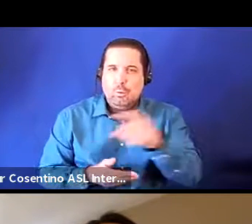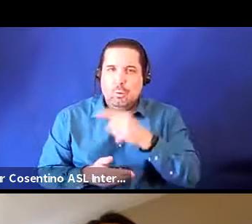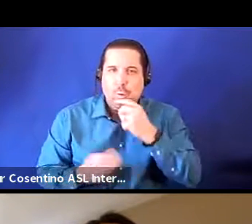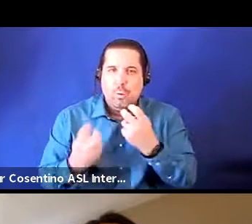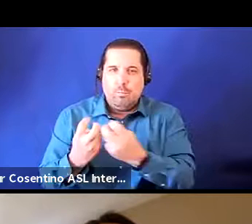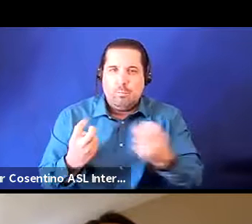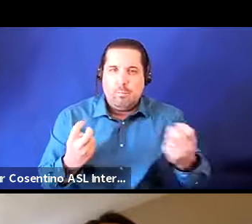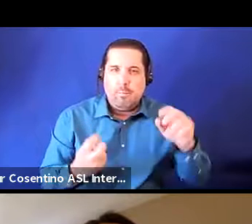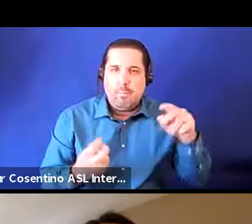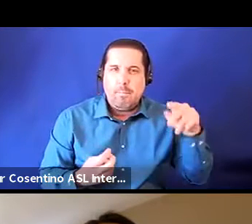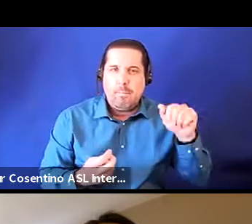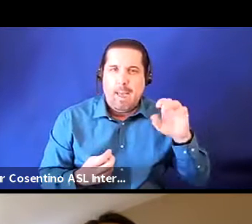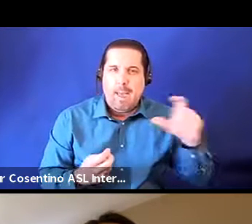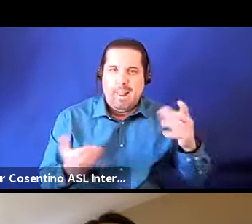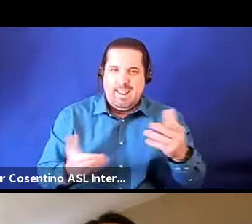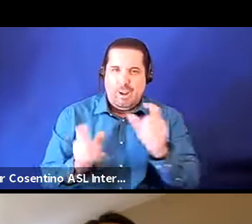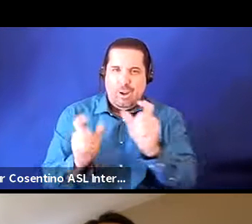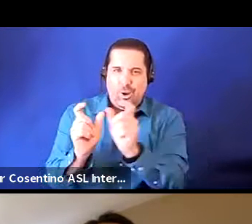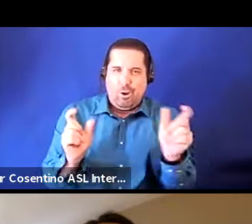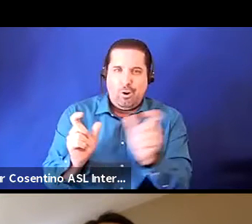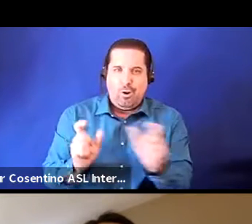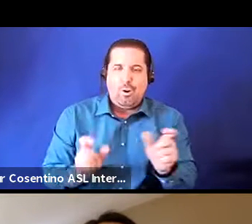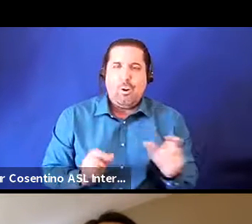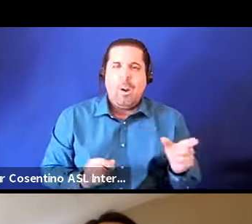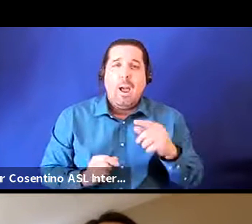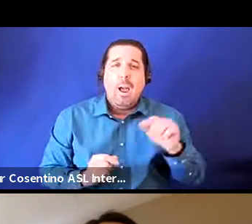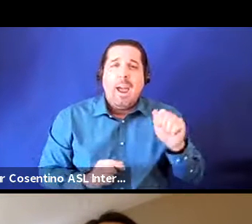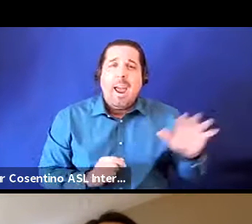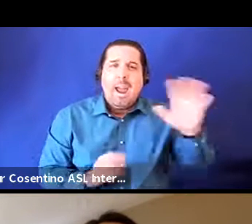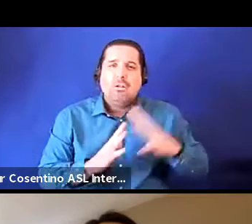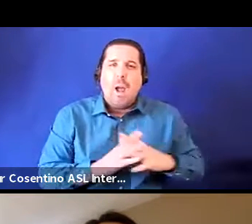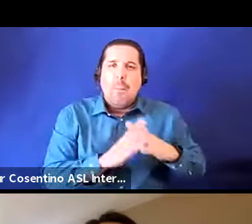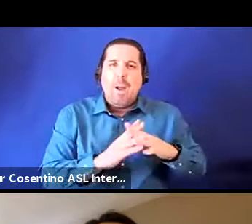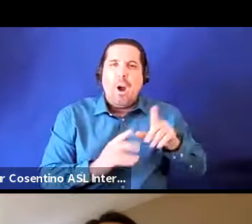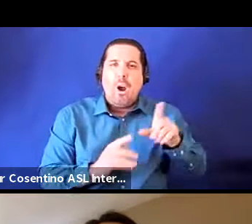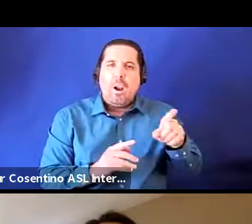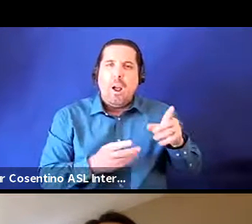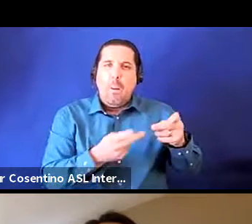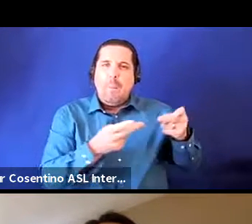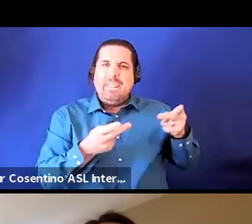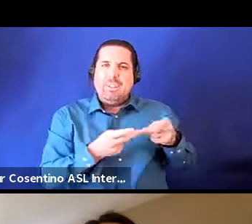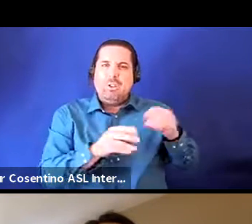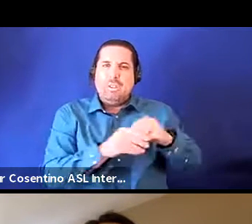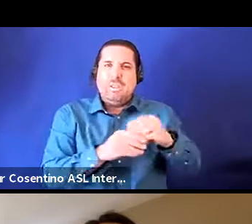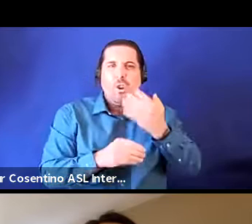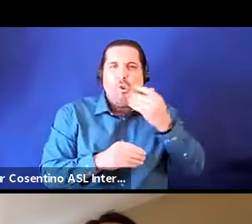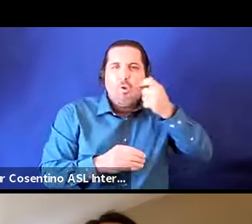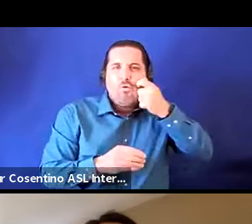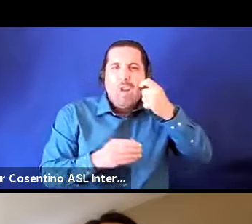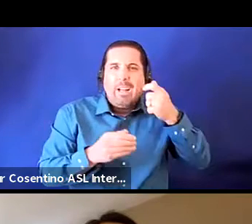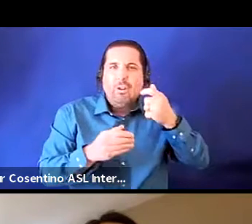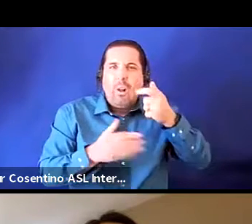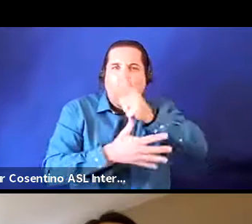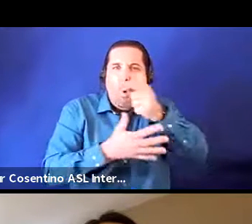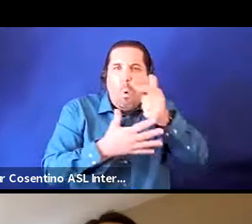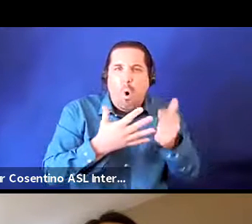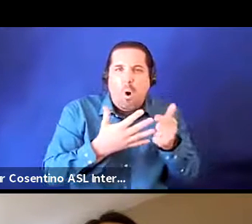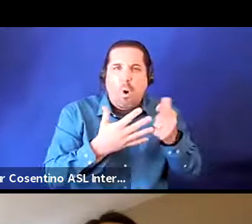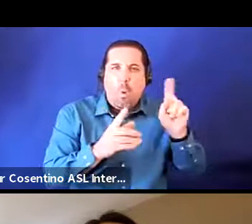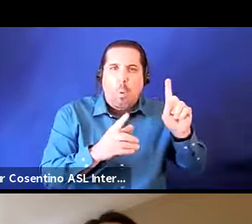that we think about how Asian Americans are positioned in the racial order, right? And what are we